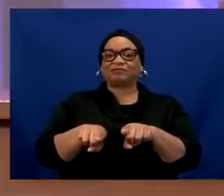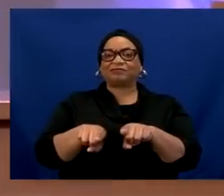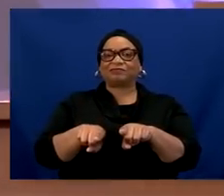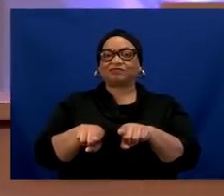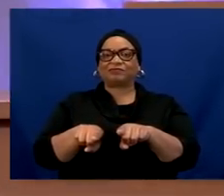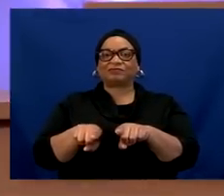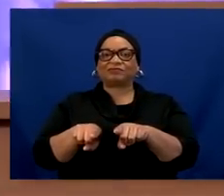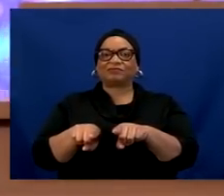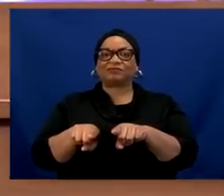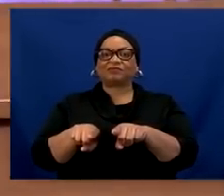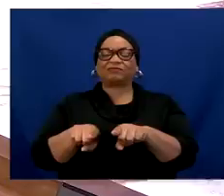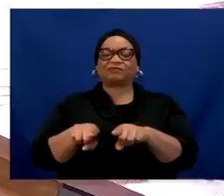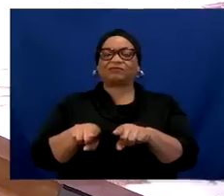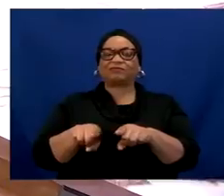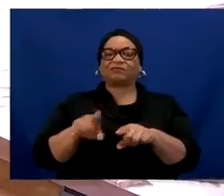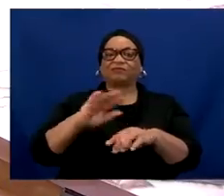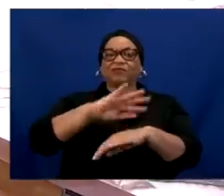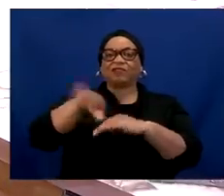Yeah.